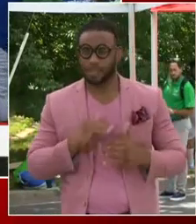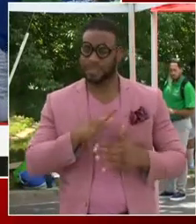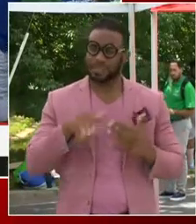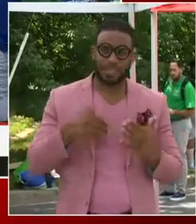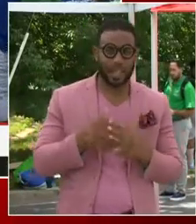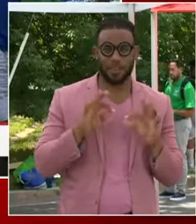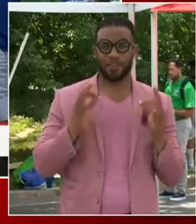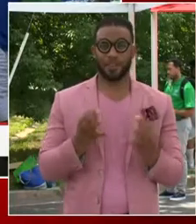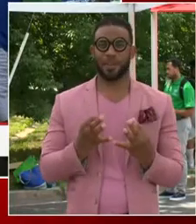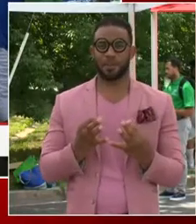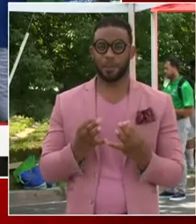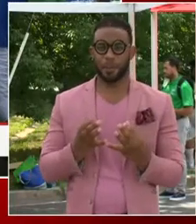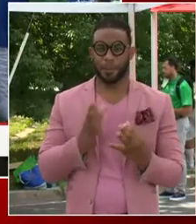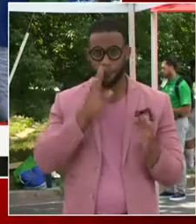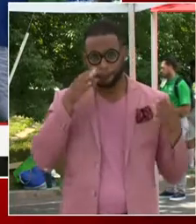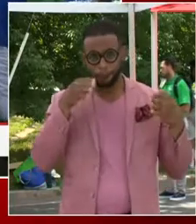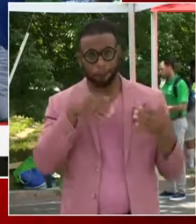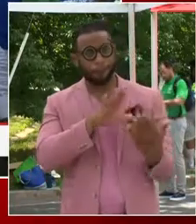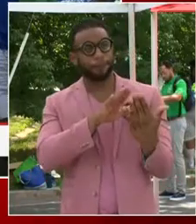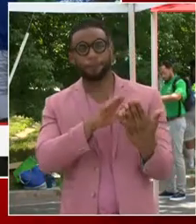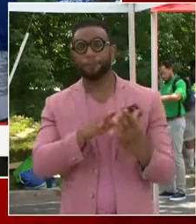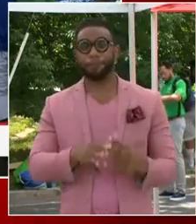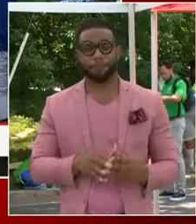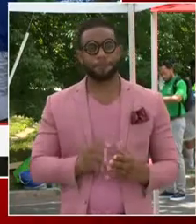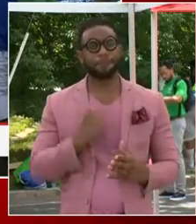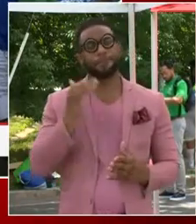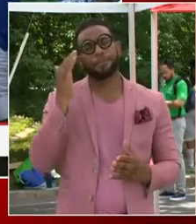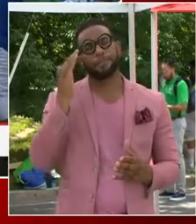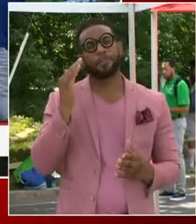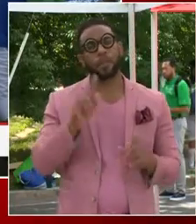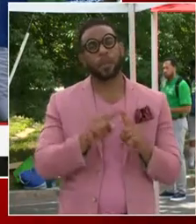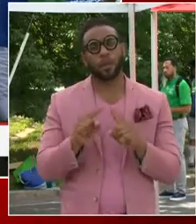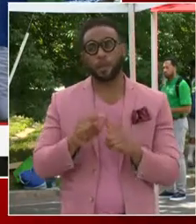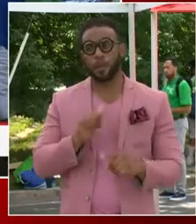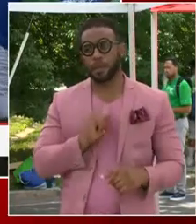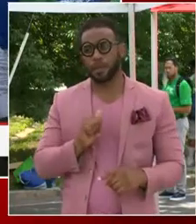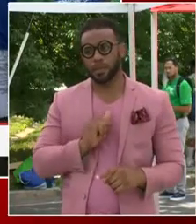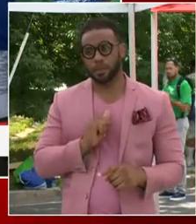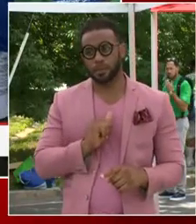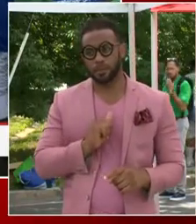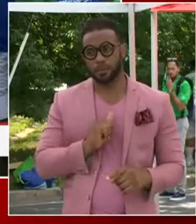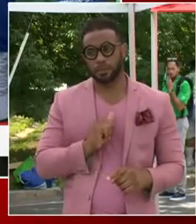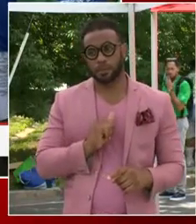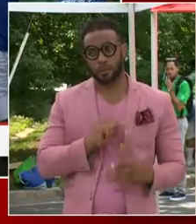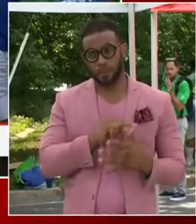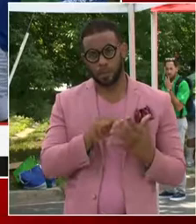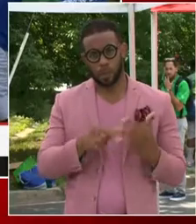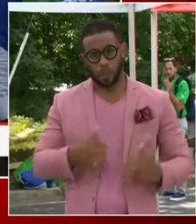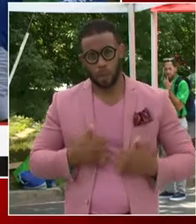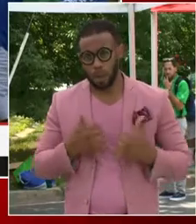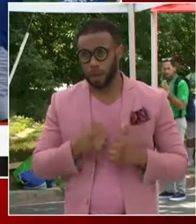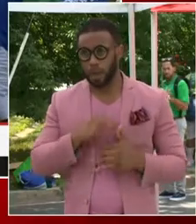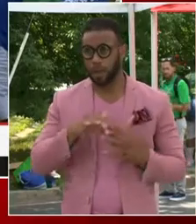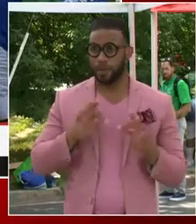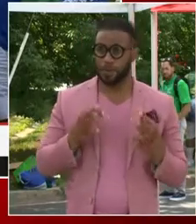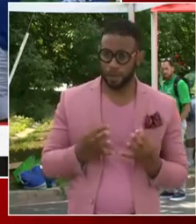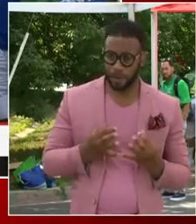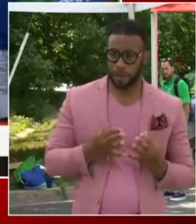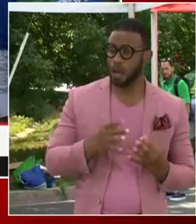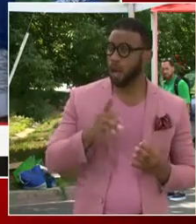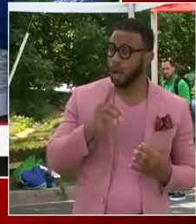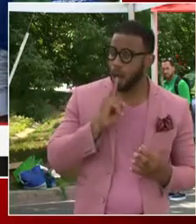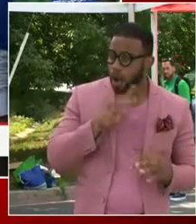entire families are facing. I know, too, that those residents and their entire families